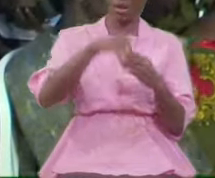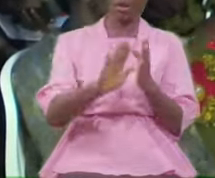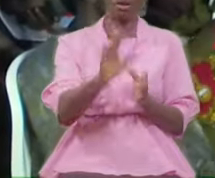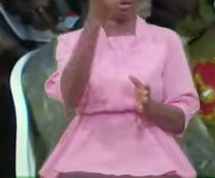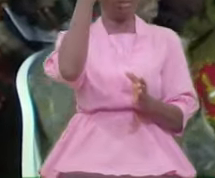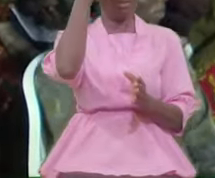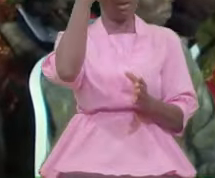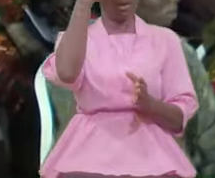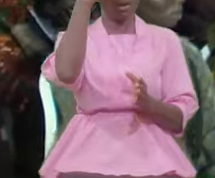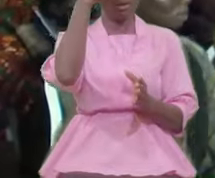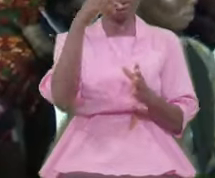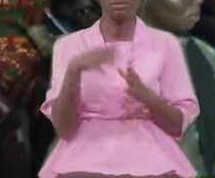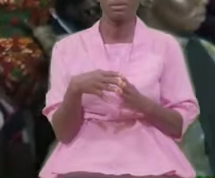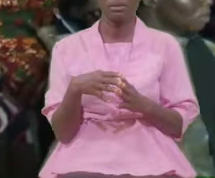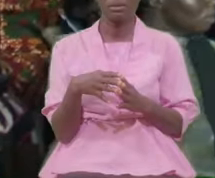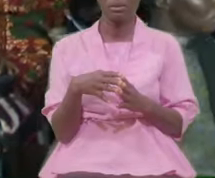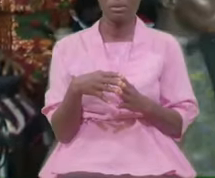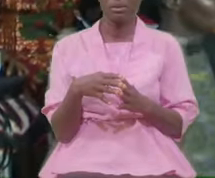people can